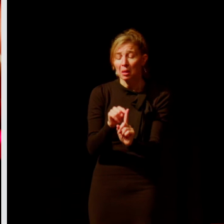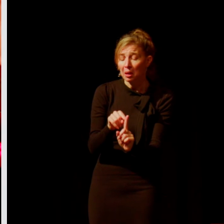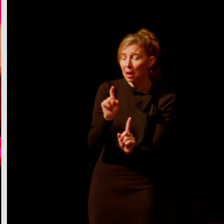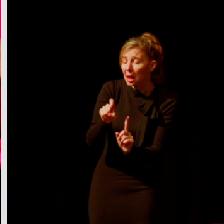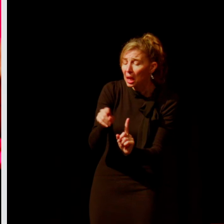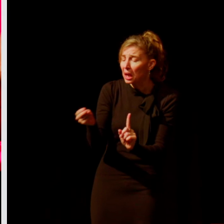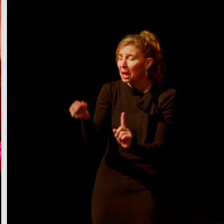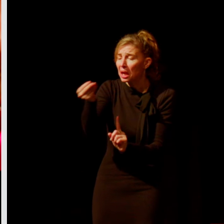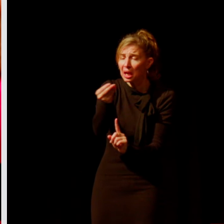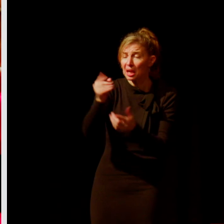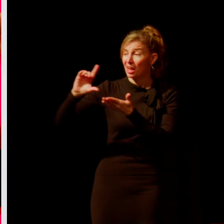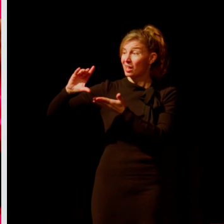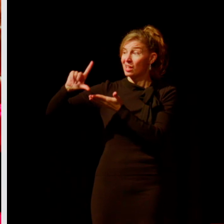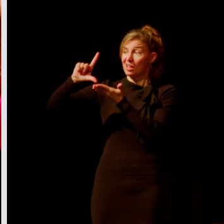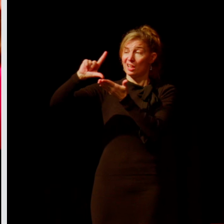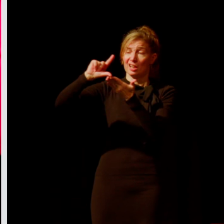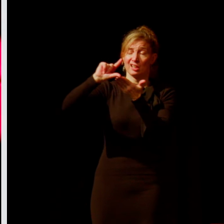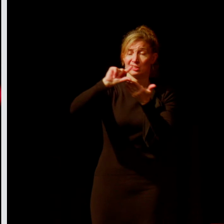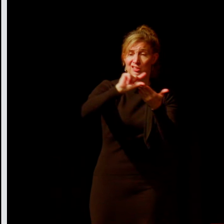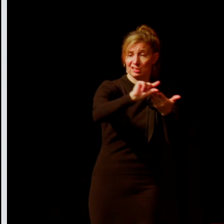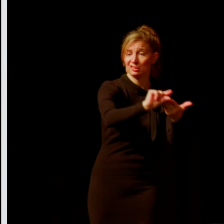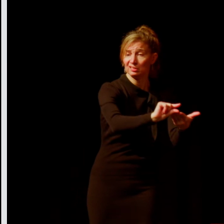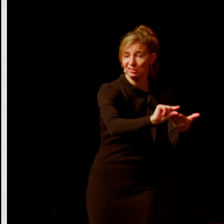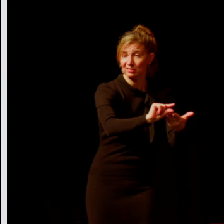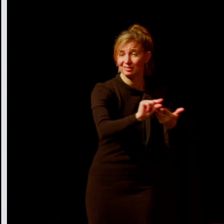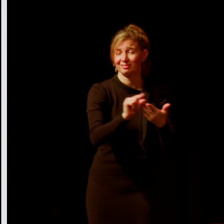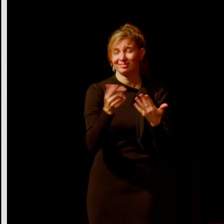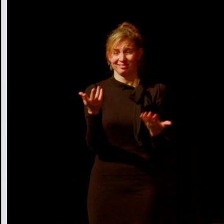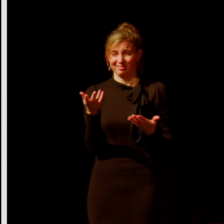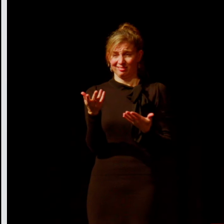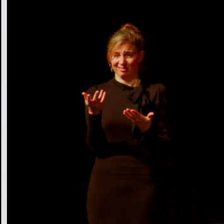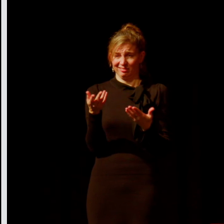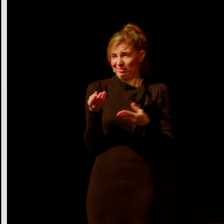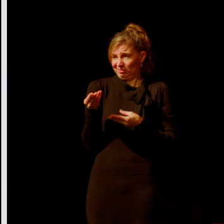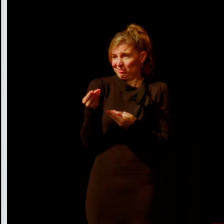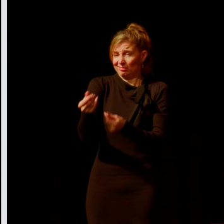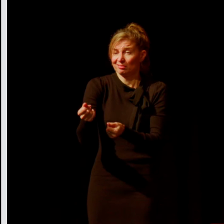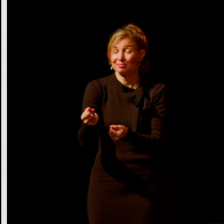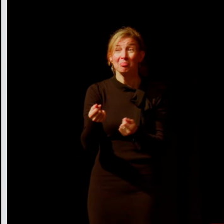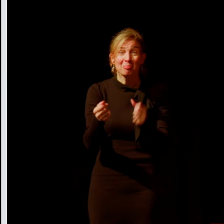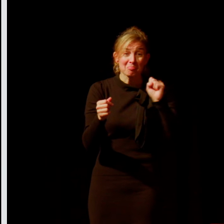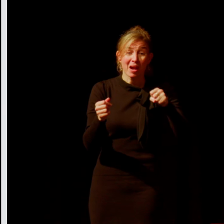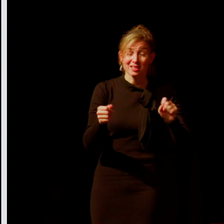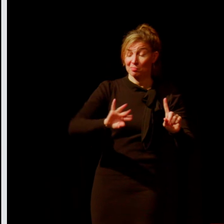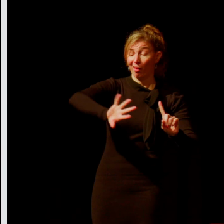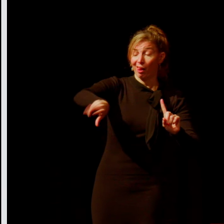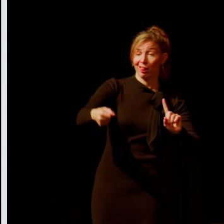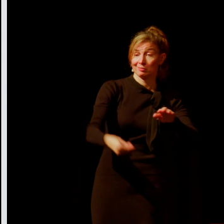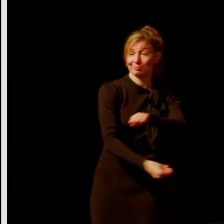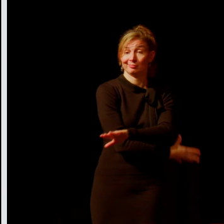It's inefficient, costly, and susceptible to fraud.